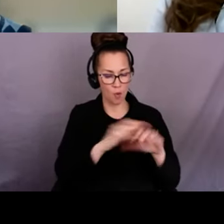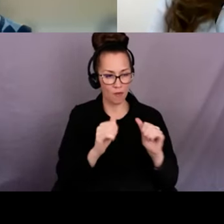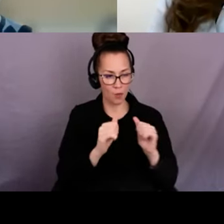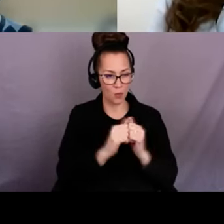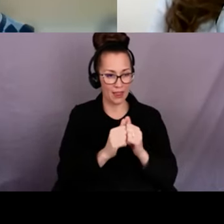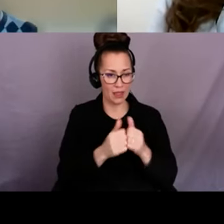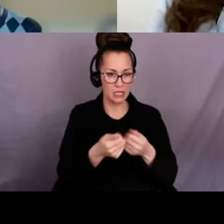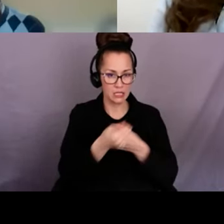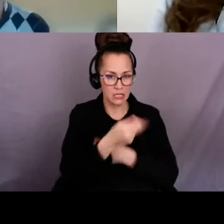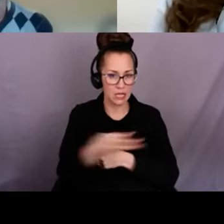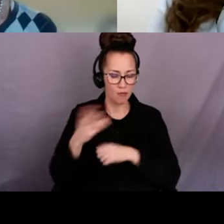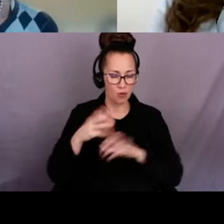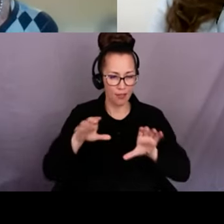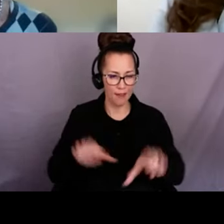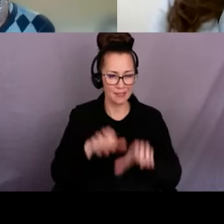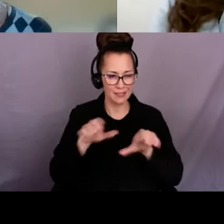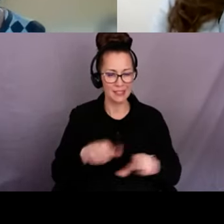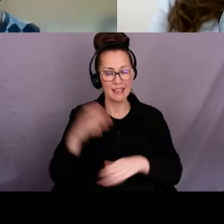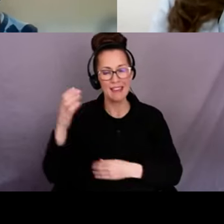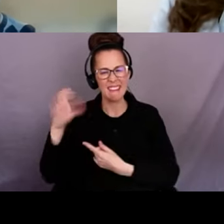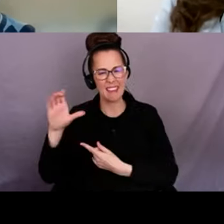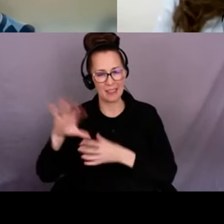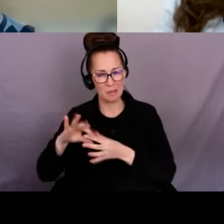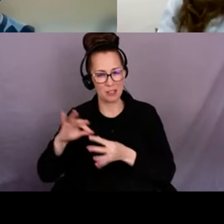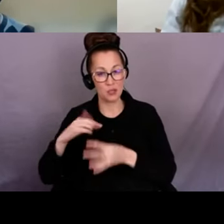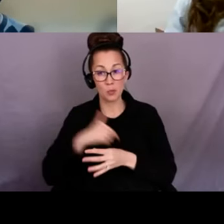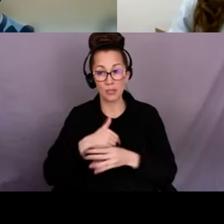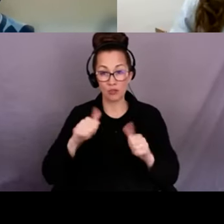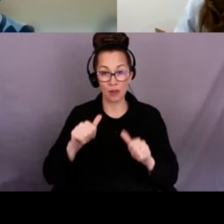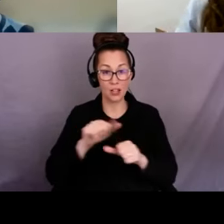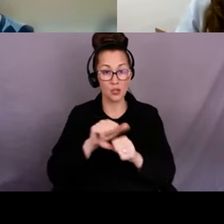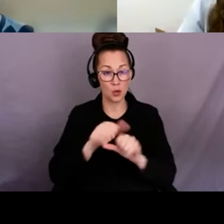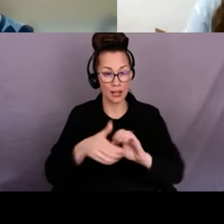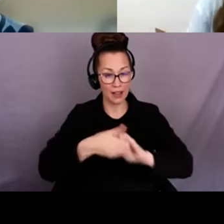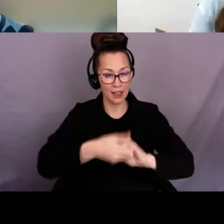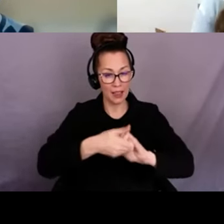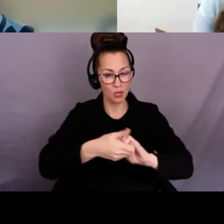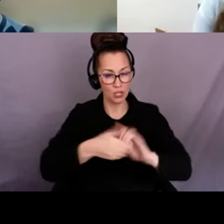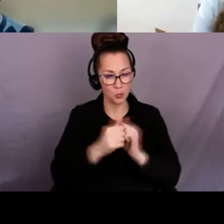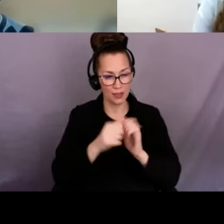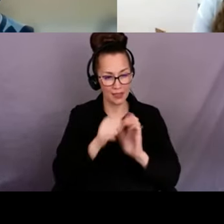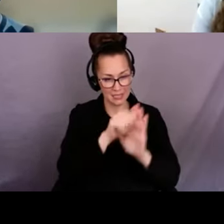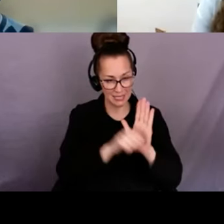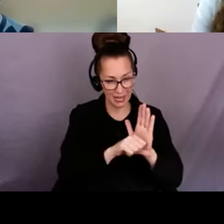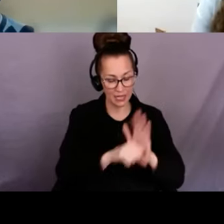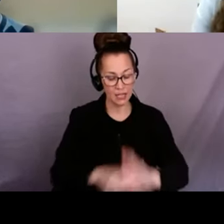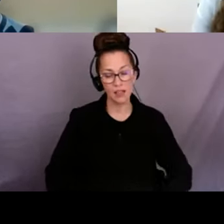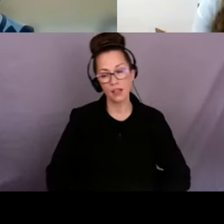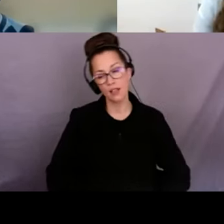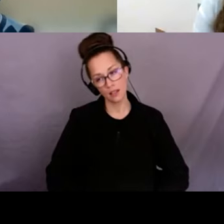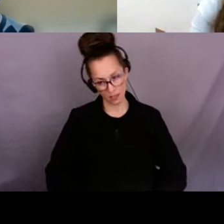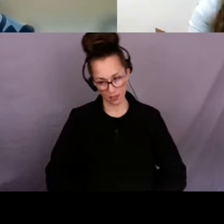as Kathy indicated, try to work in collaboration with the state. We certainly, as I say,